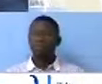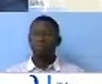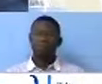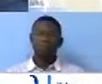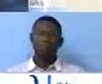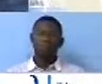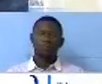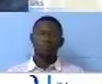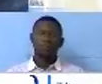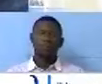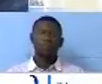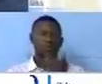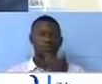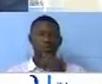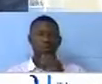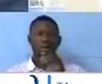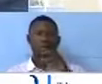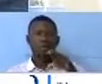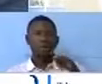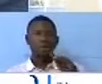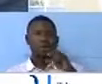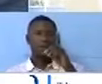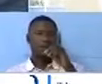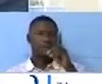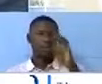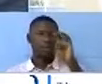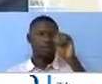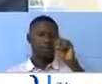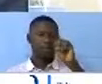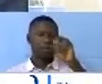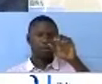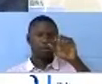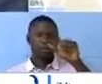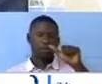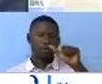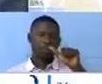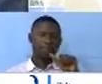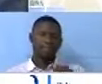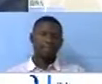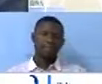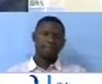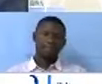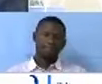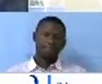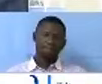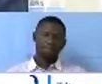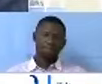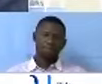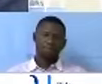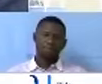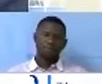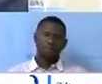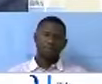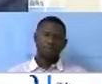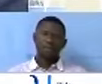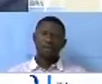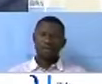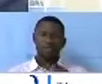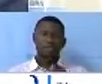NDEA. Yes. Now you are to Holgam. NDEA. My ni tahaw miri sinebari. And while